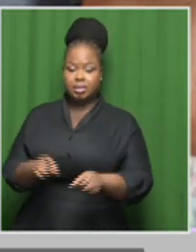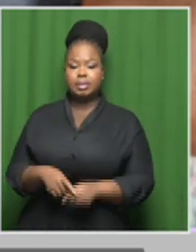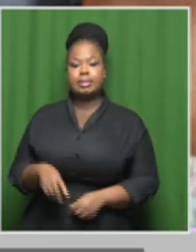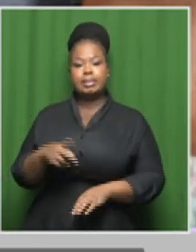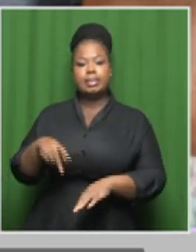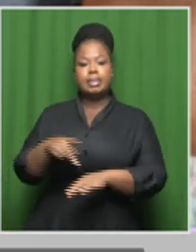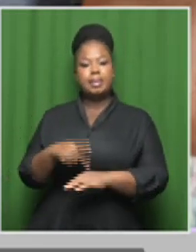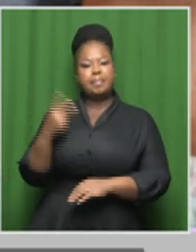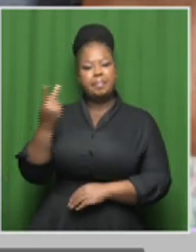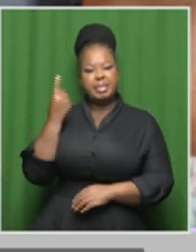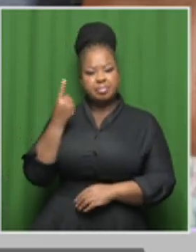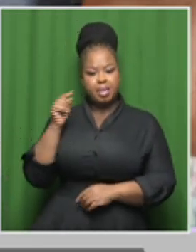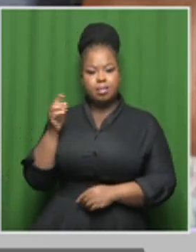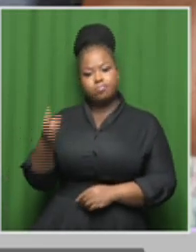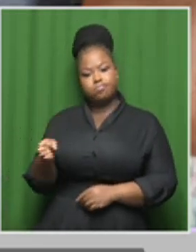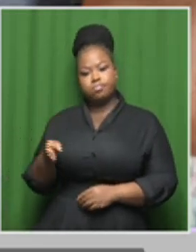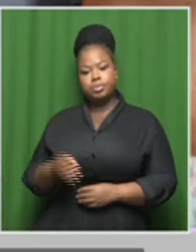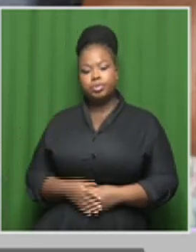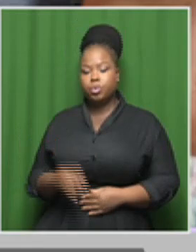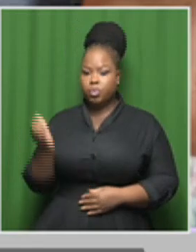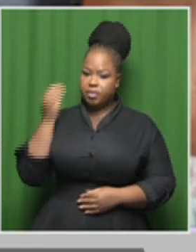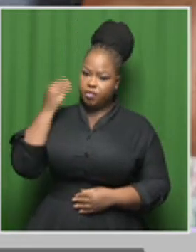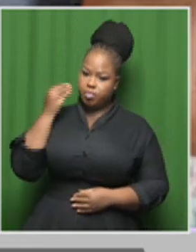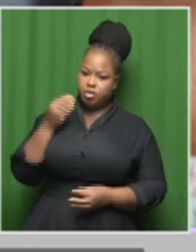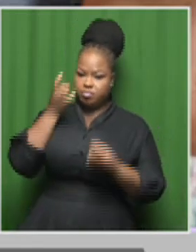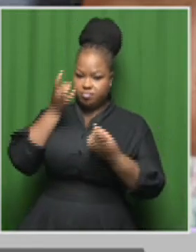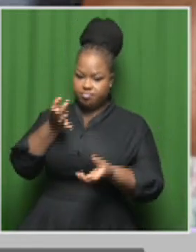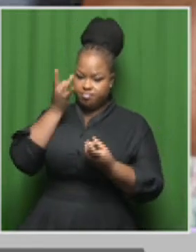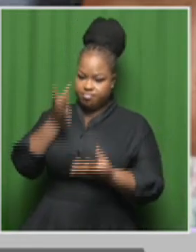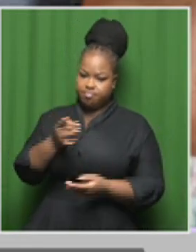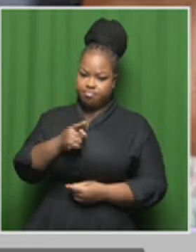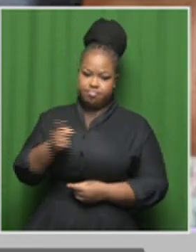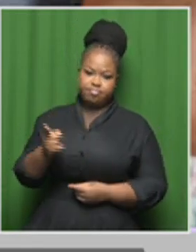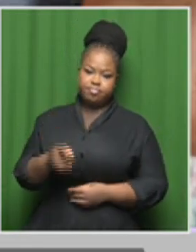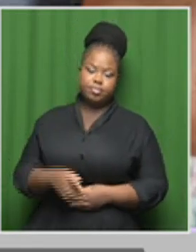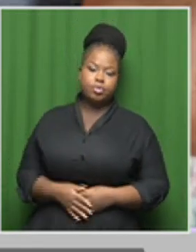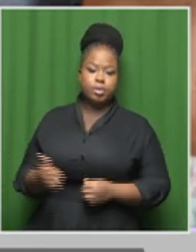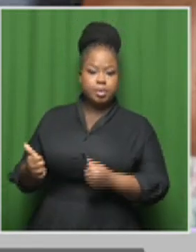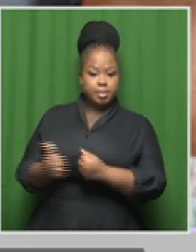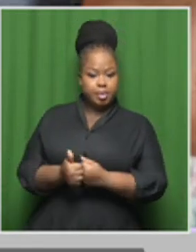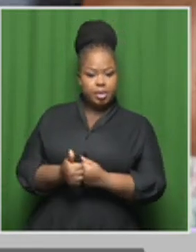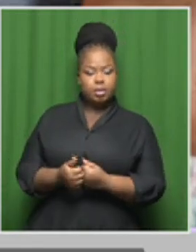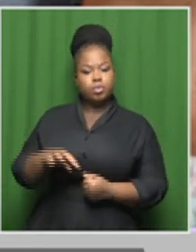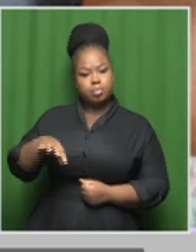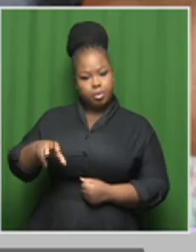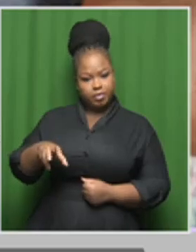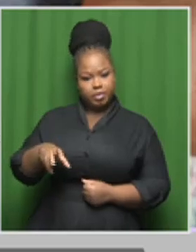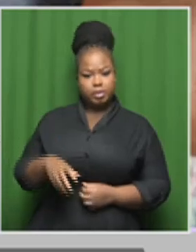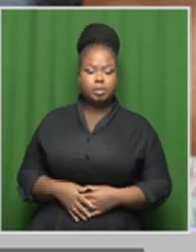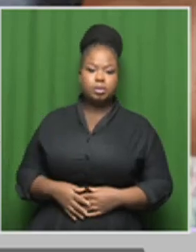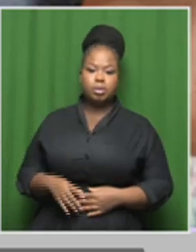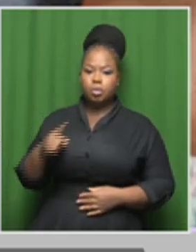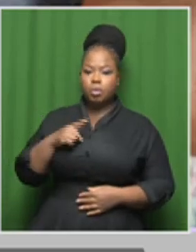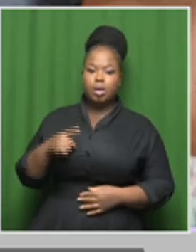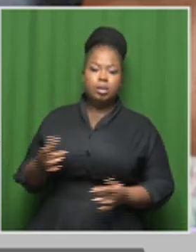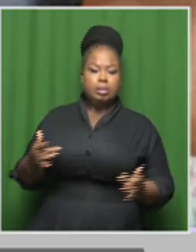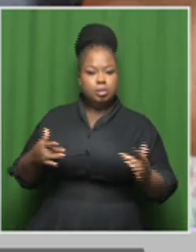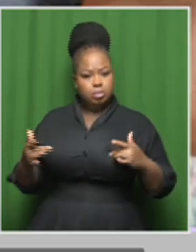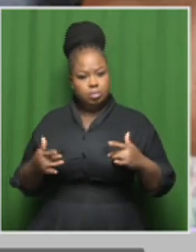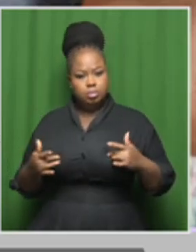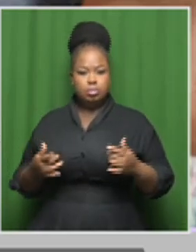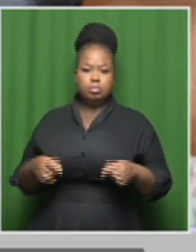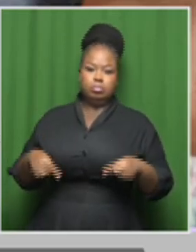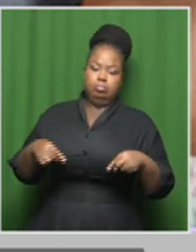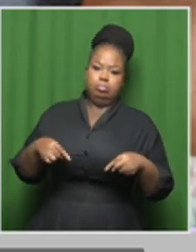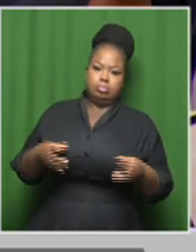principals attended that, and that was an information sharing session where we partnered with the province to allay the concerns and